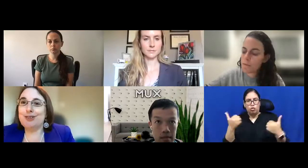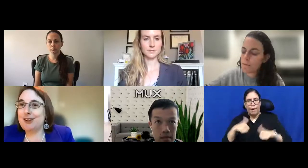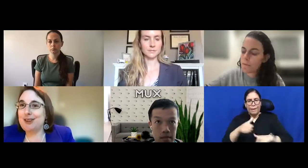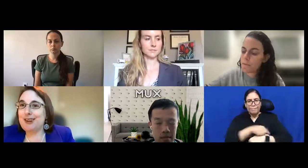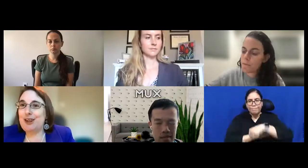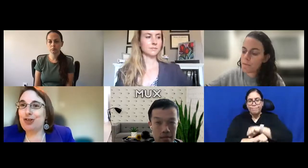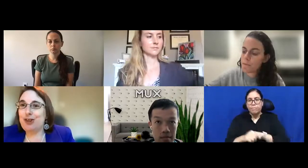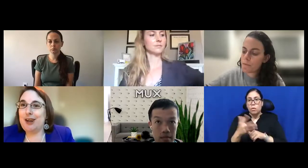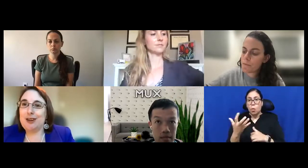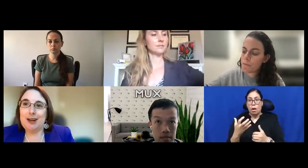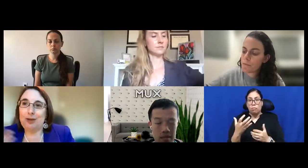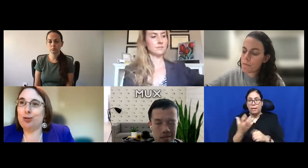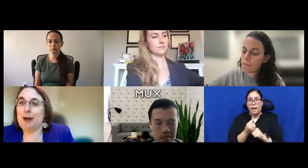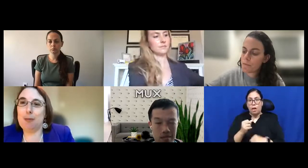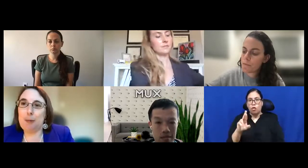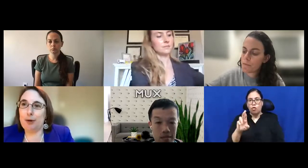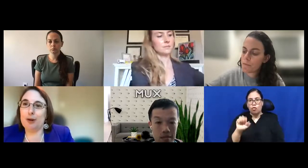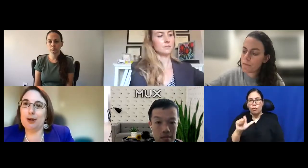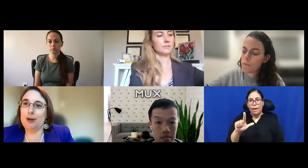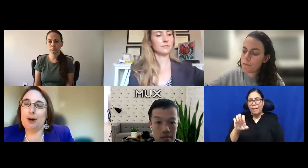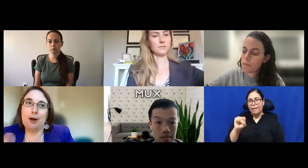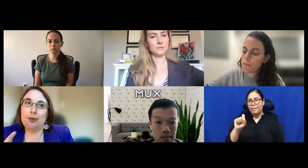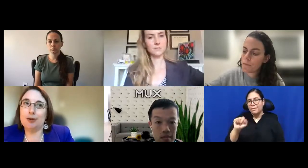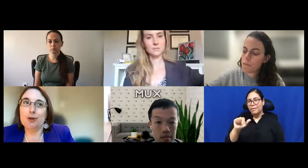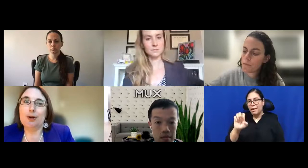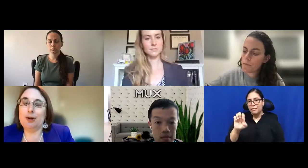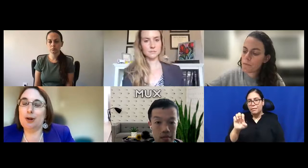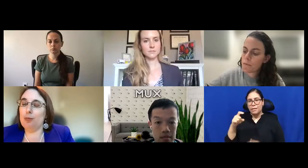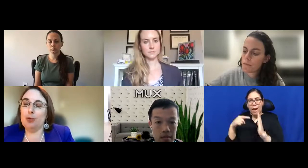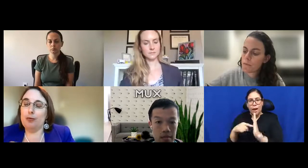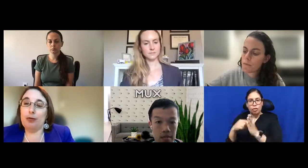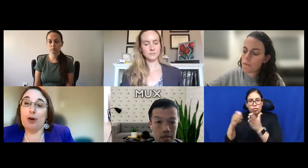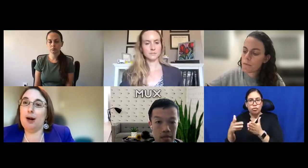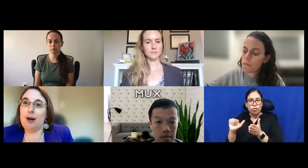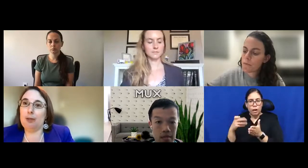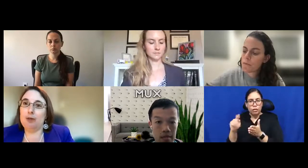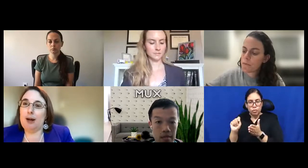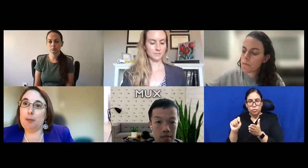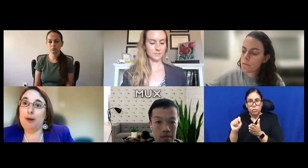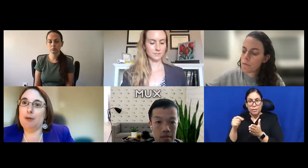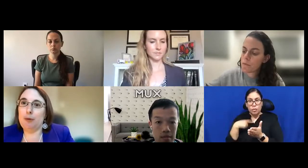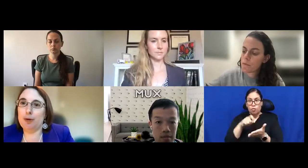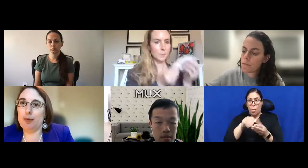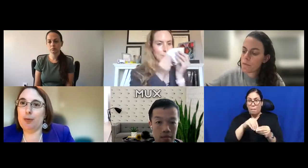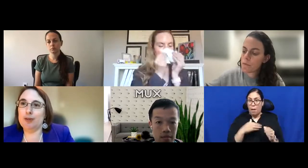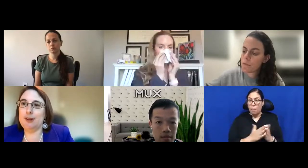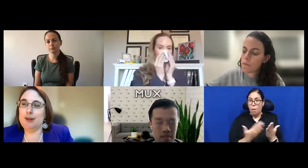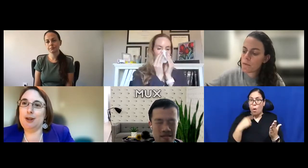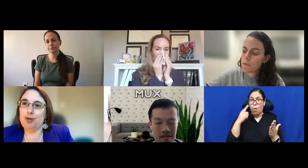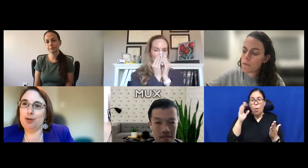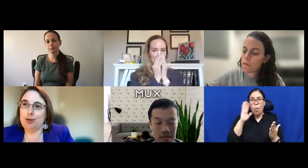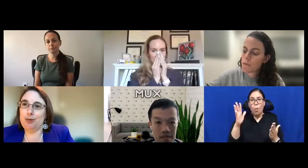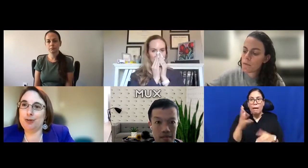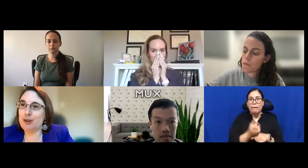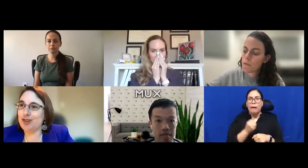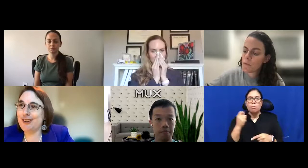real estate agent, as I kind of described in my book, I was, really thought I would have to pick in the middle of real estate